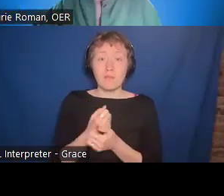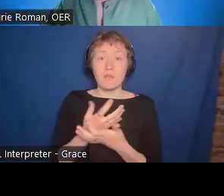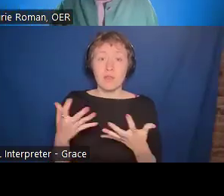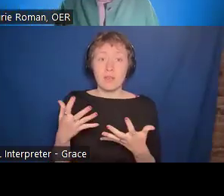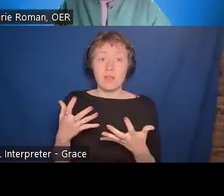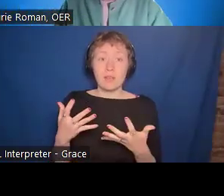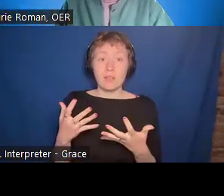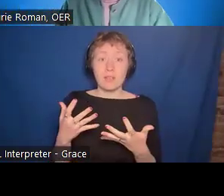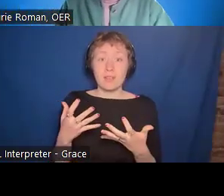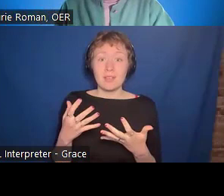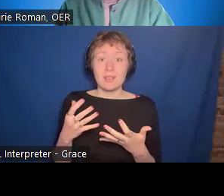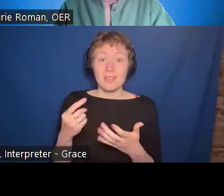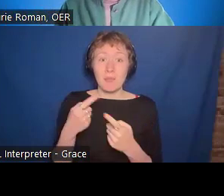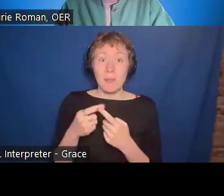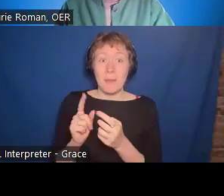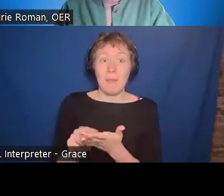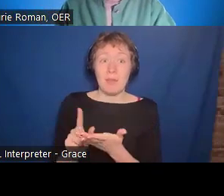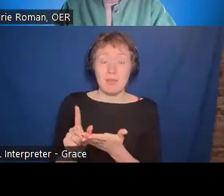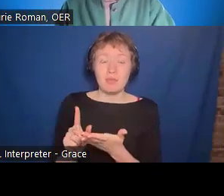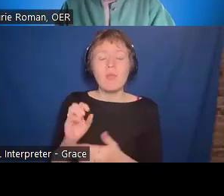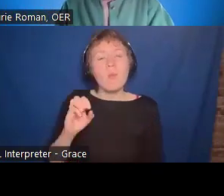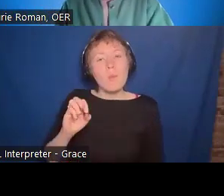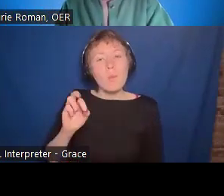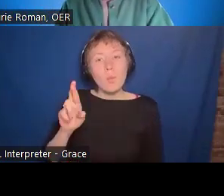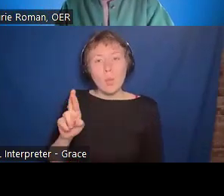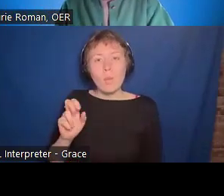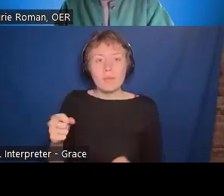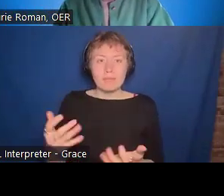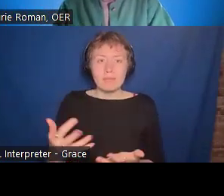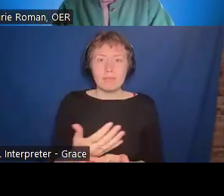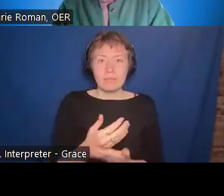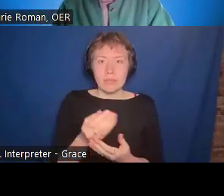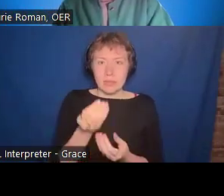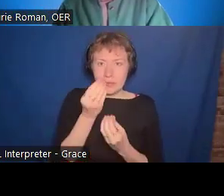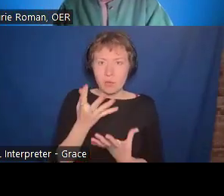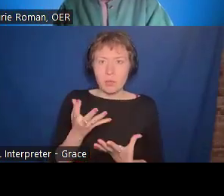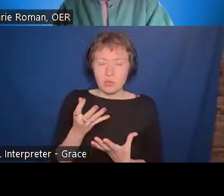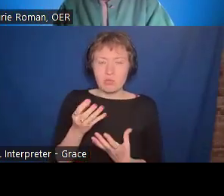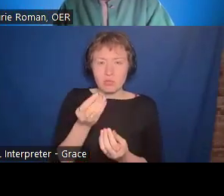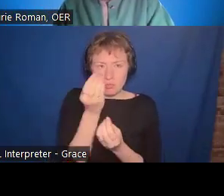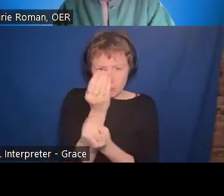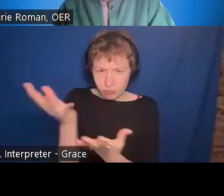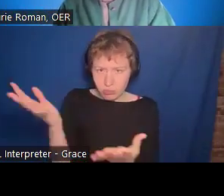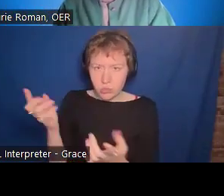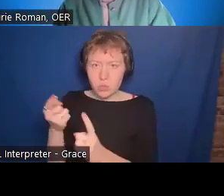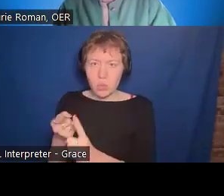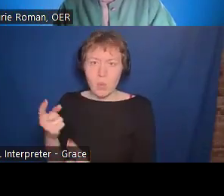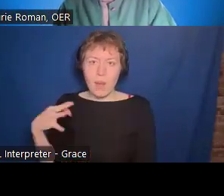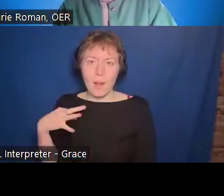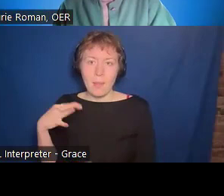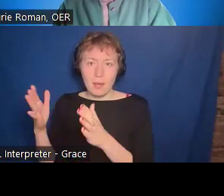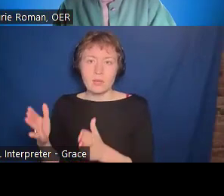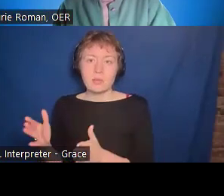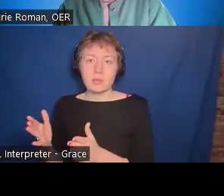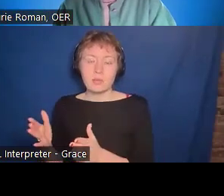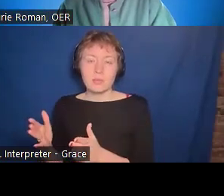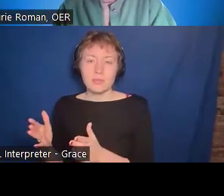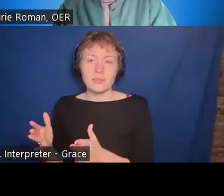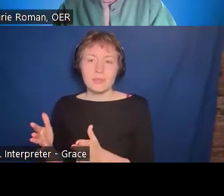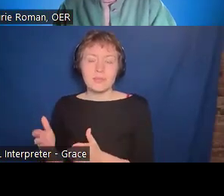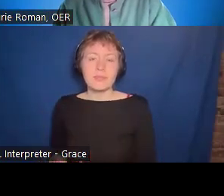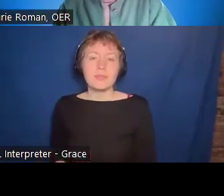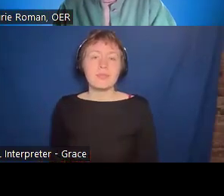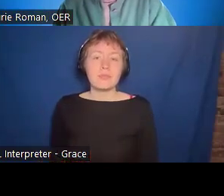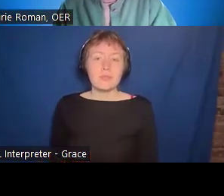being published, or we can get this information out to the applicants. And so we are basically saying